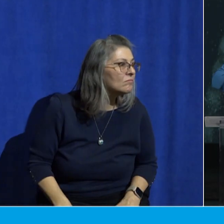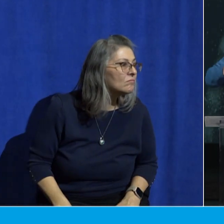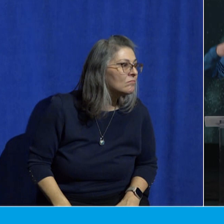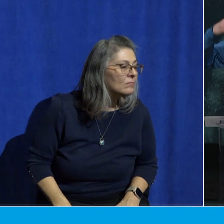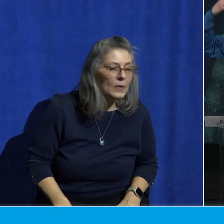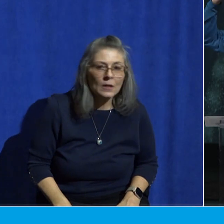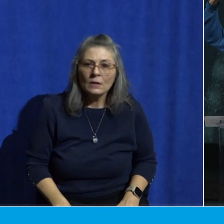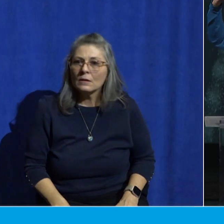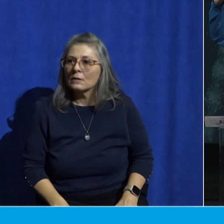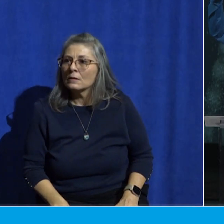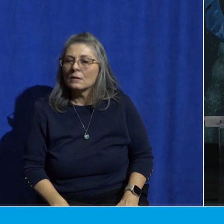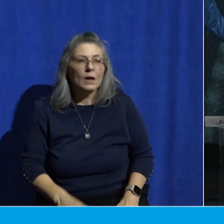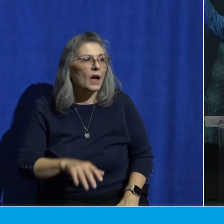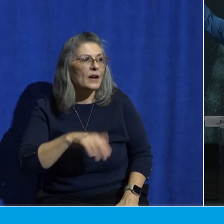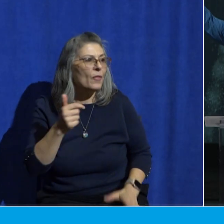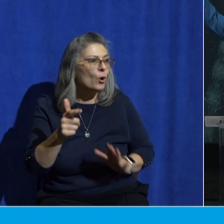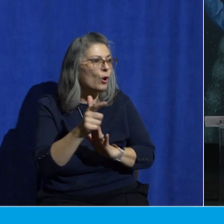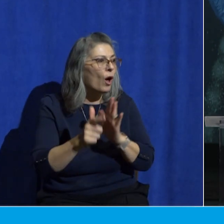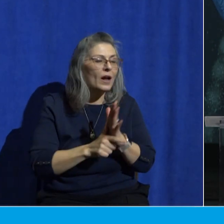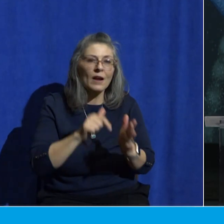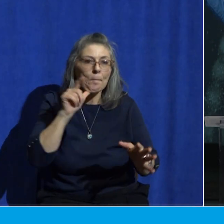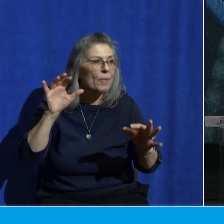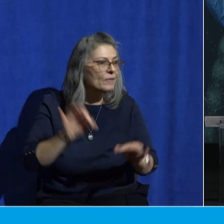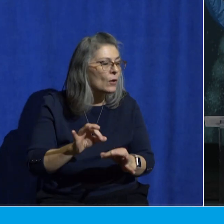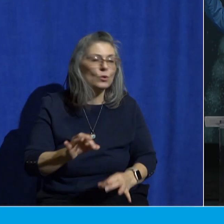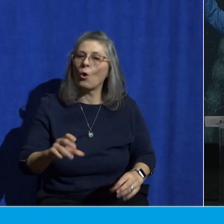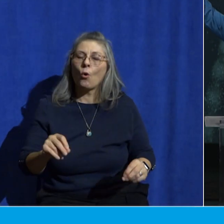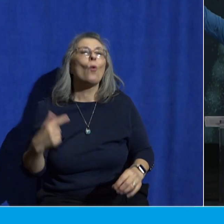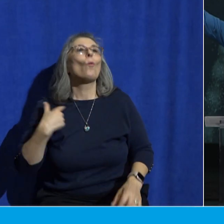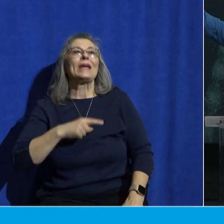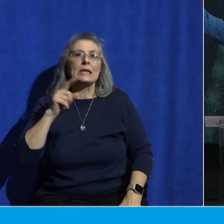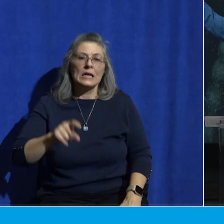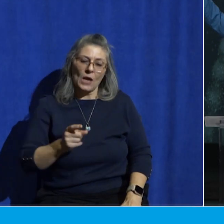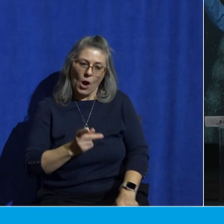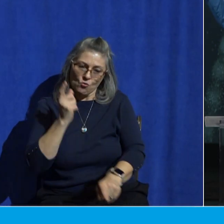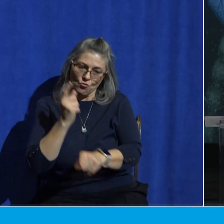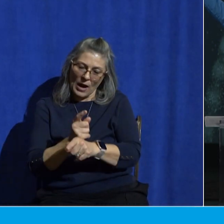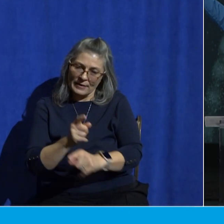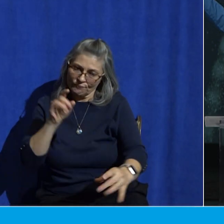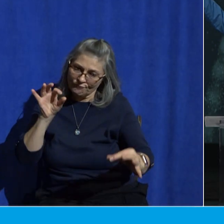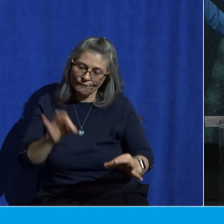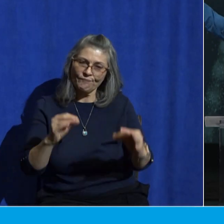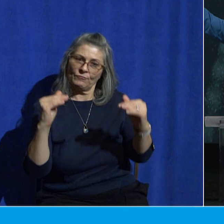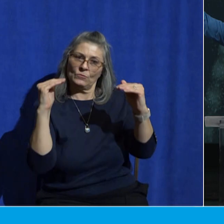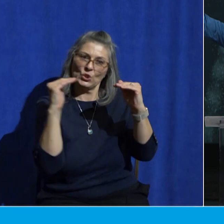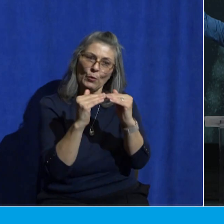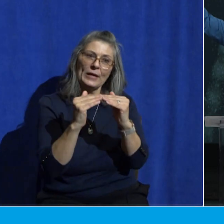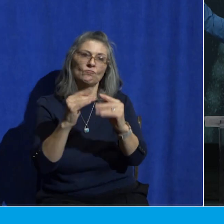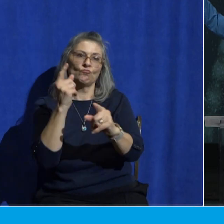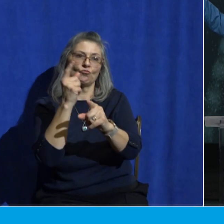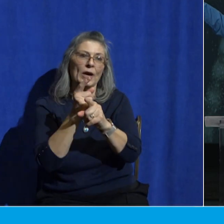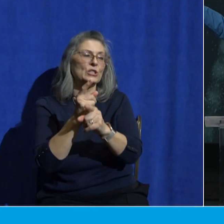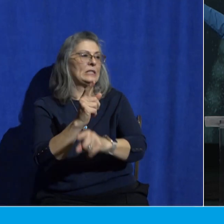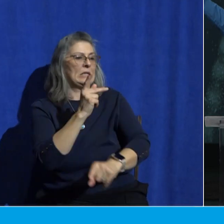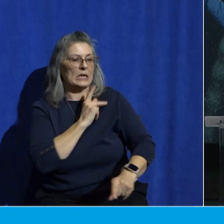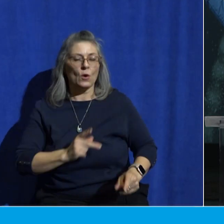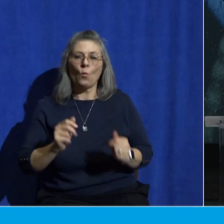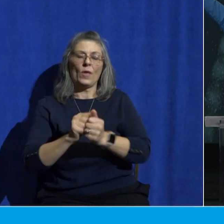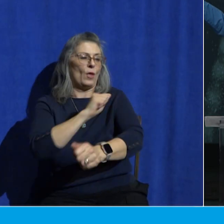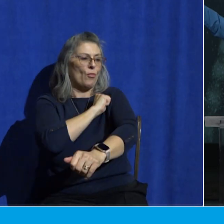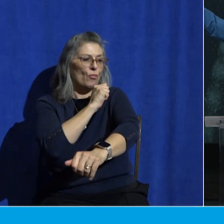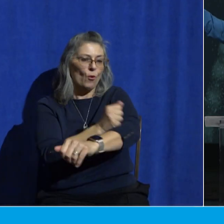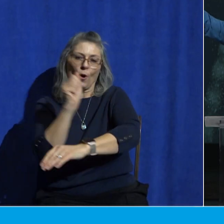people. What we need is a just and righteous king with all authority over evil